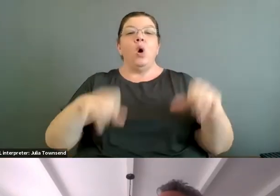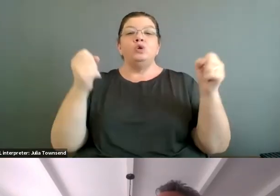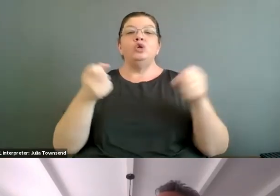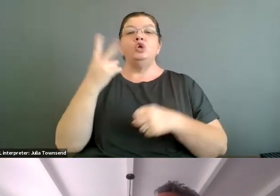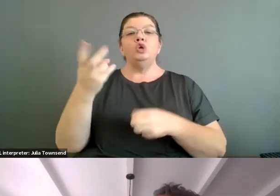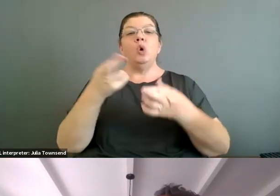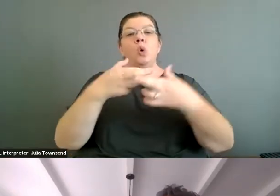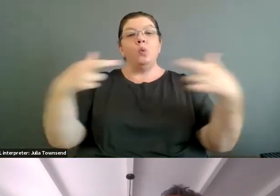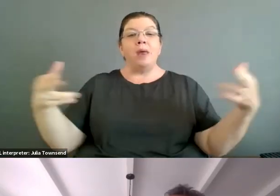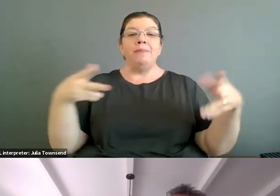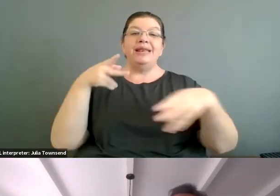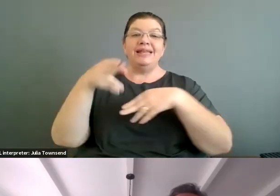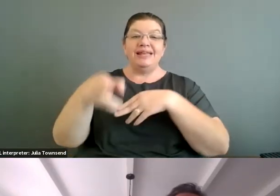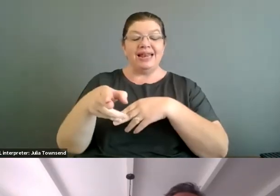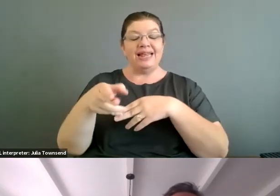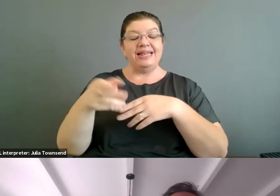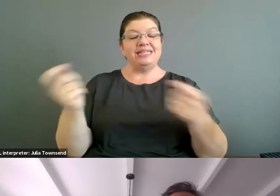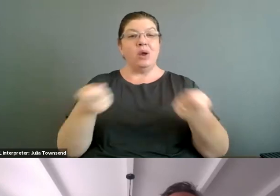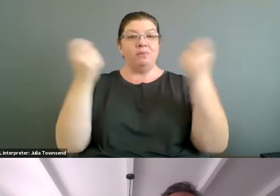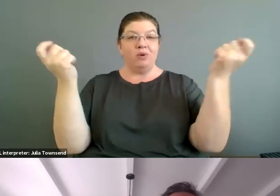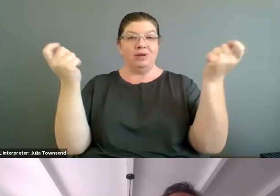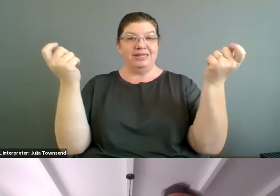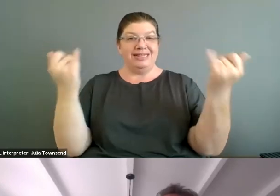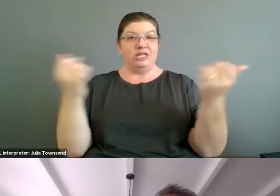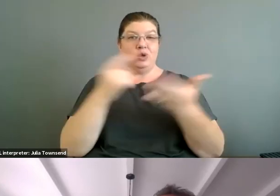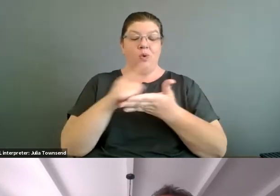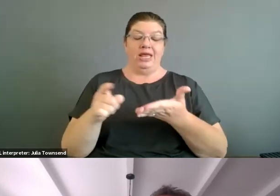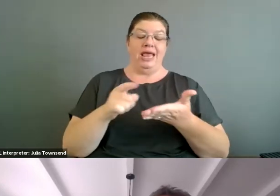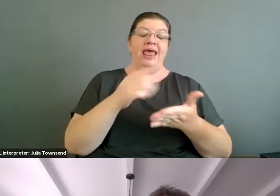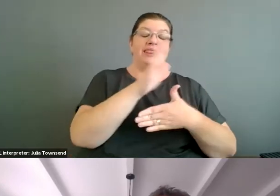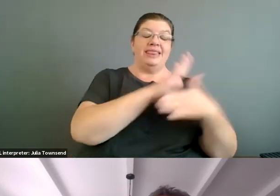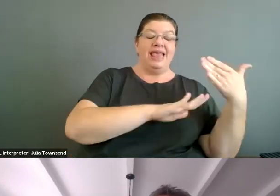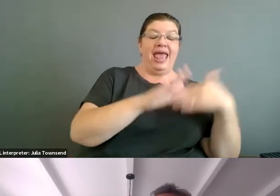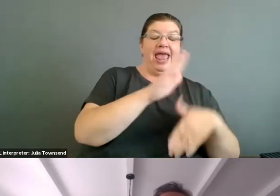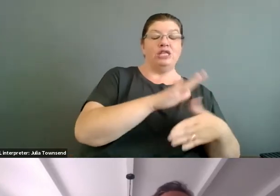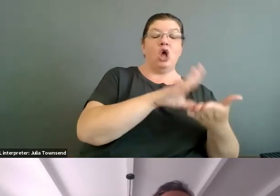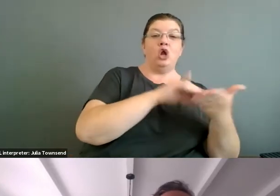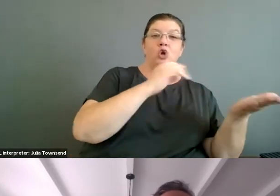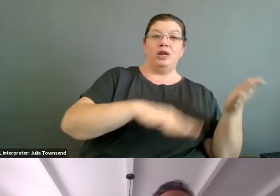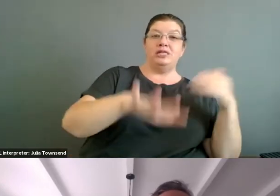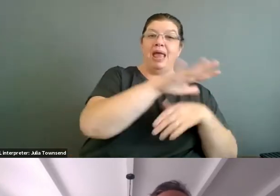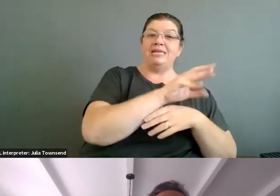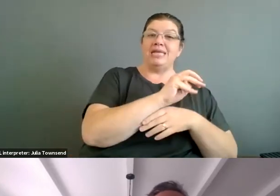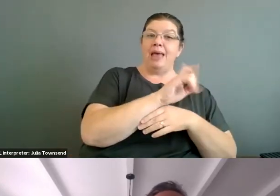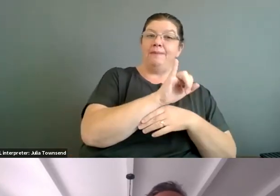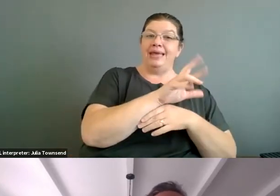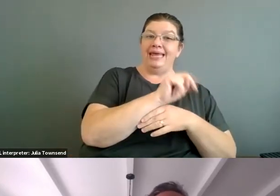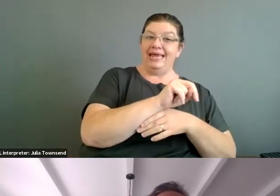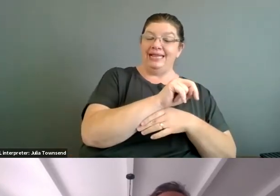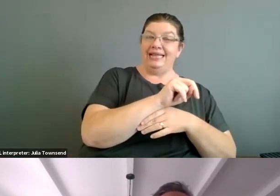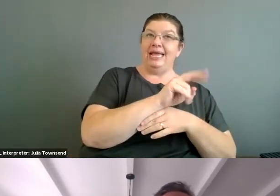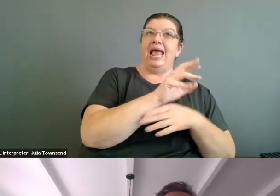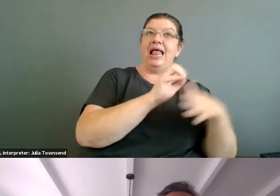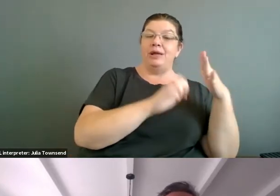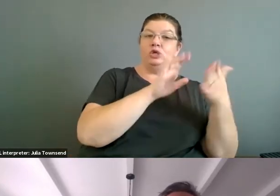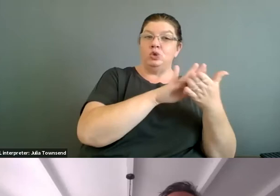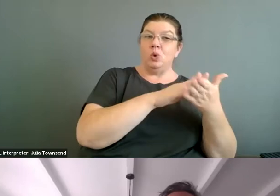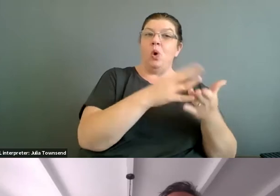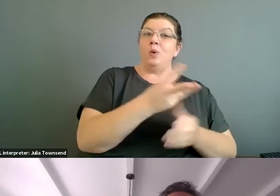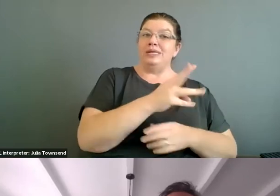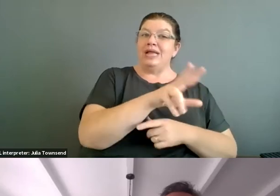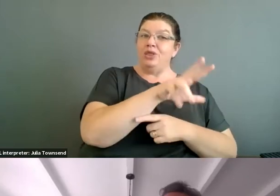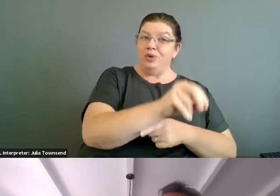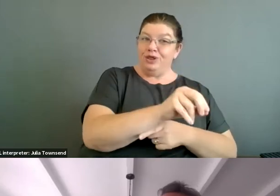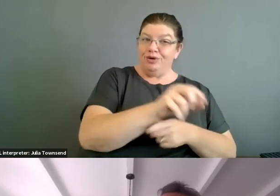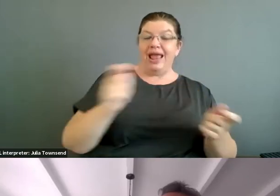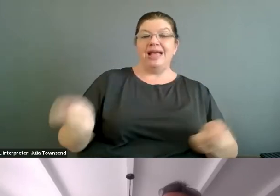this week, celebrating the new hands-on learning space at McKinley Elementary School on Wednesday at 3:30, and celebrating the